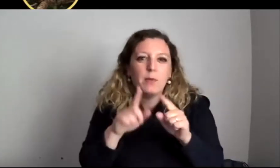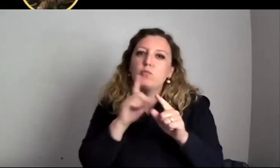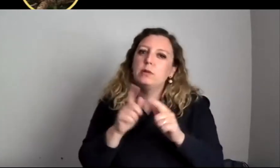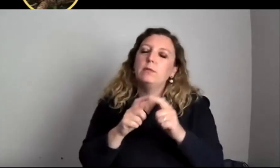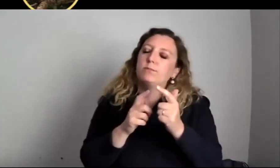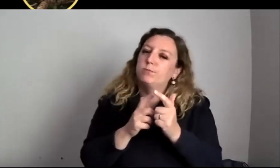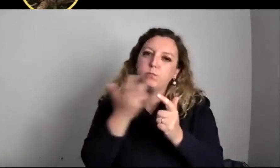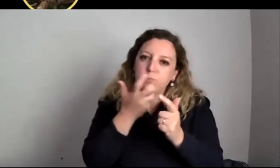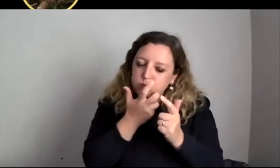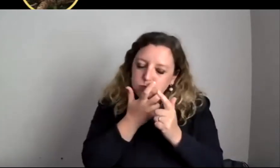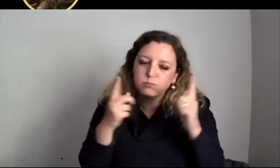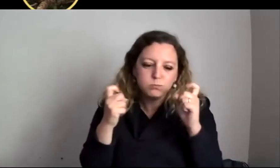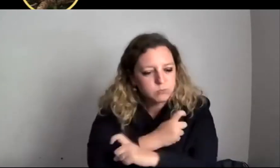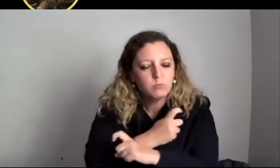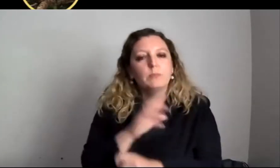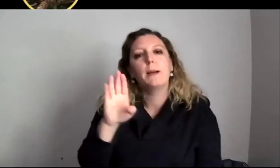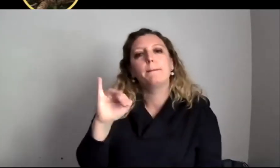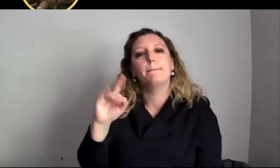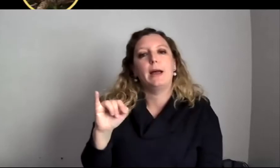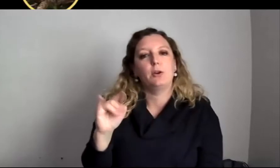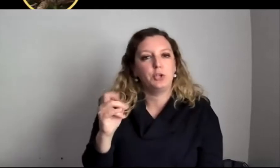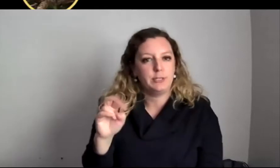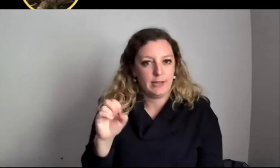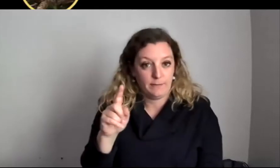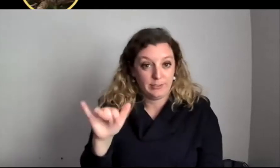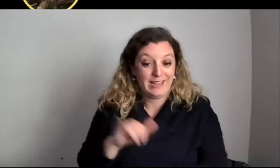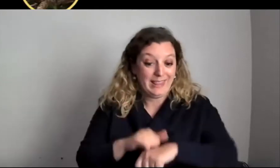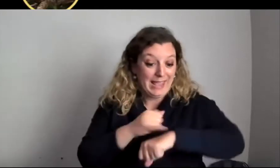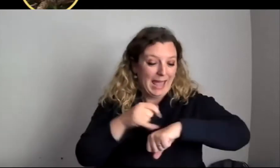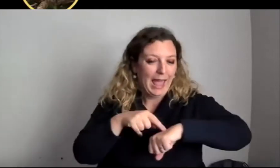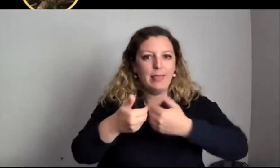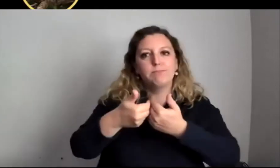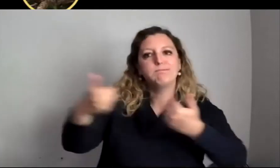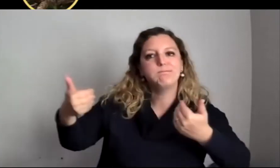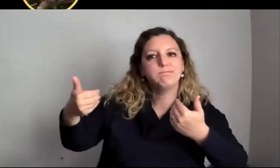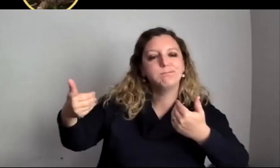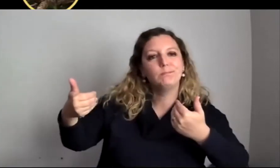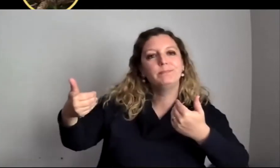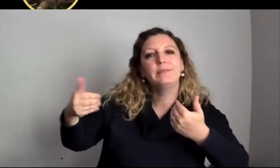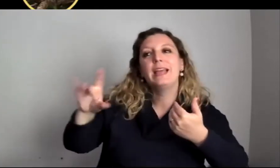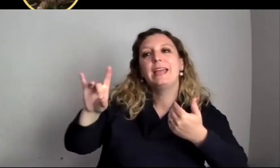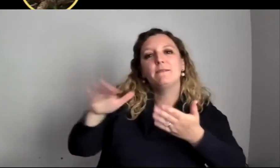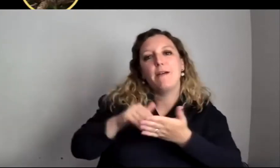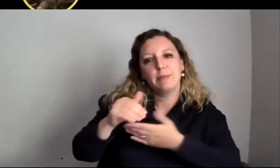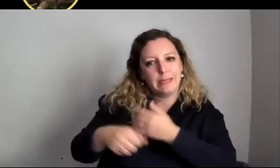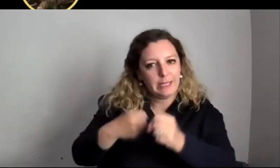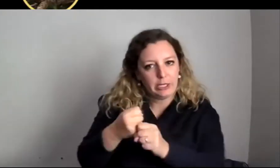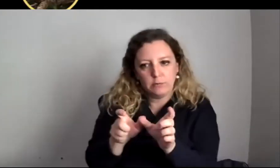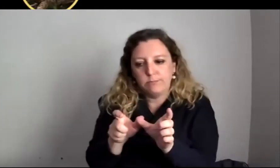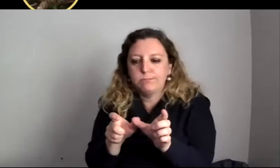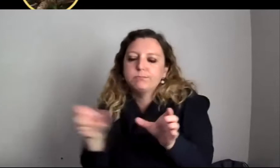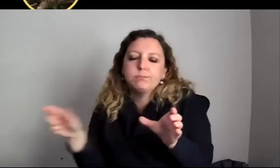really rich biodiversity. And so this island continent has been separated from the rest of mainland Africa for 85 million years. And